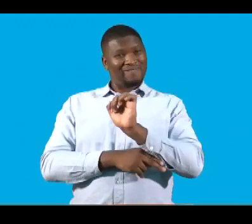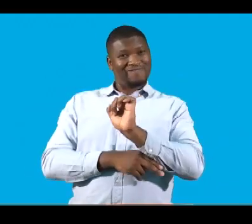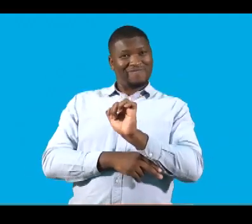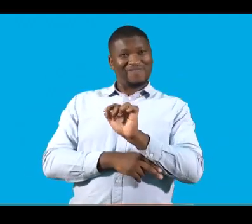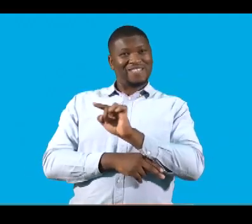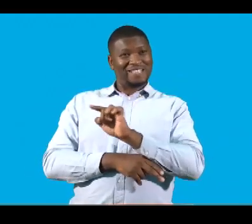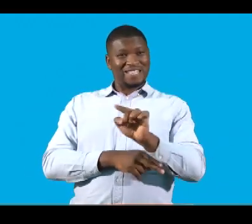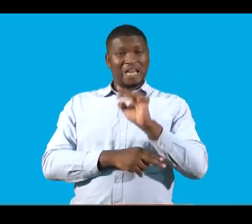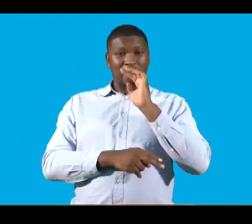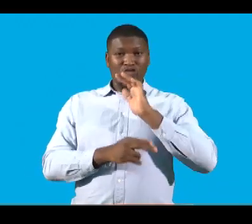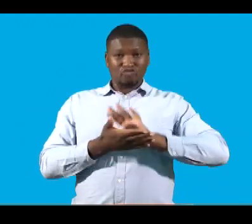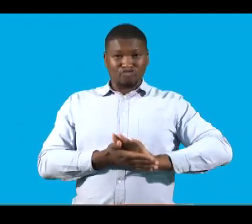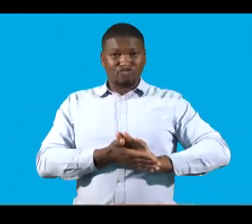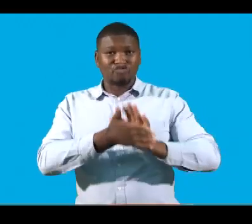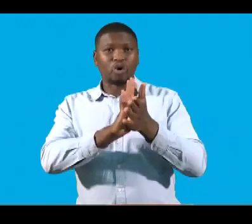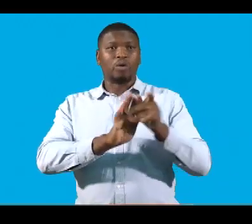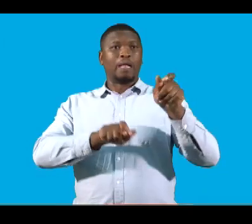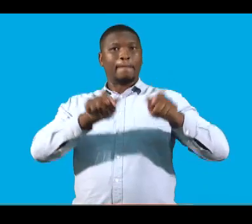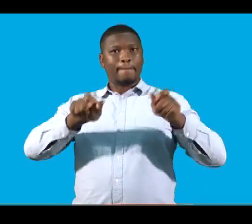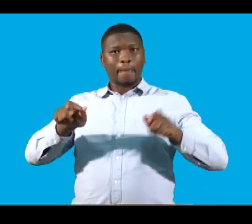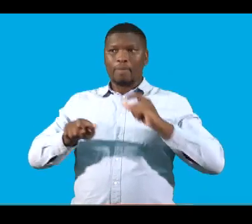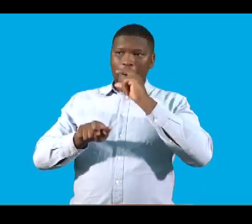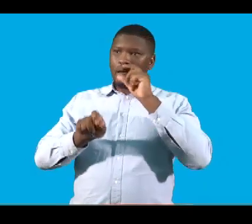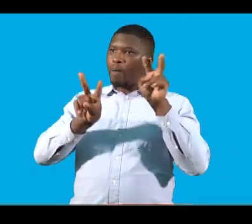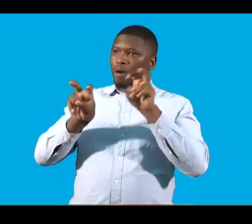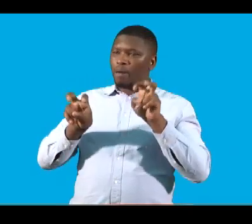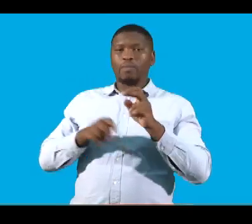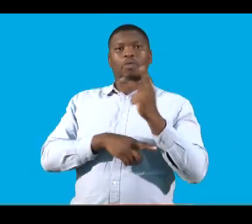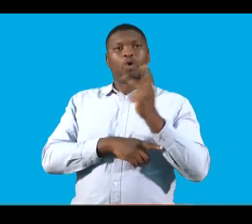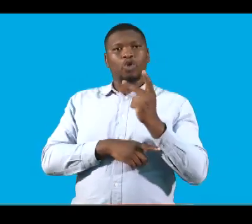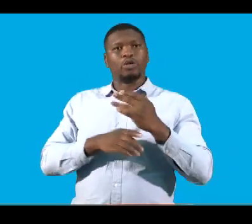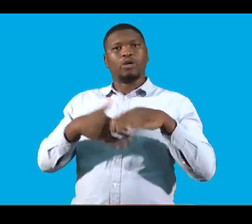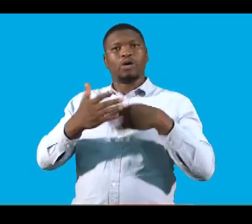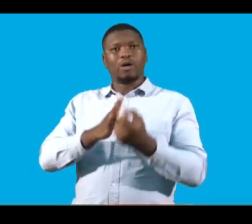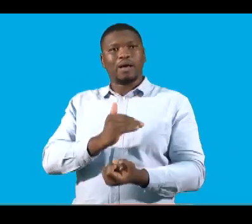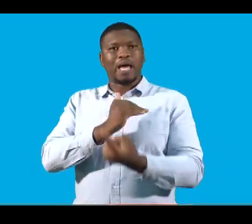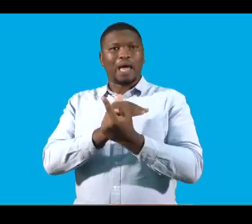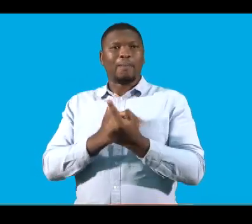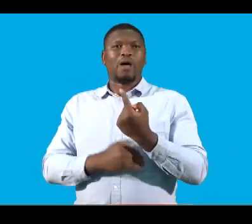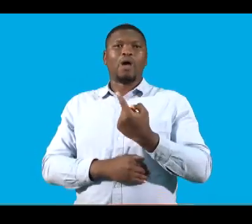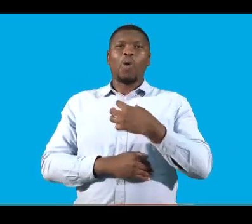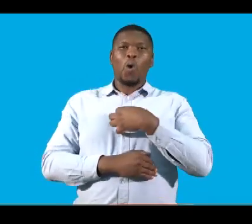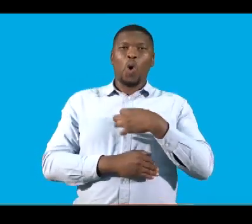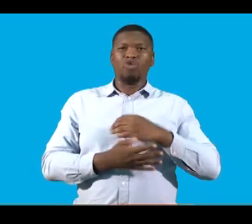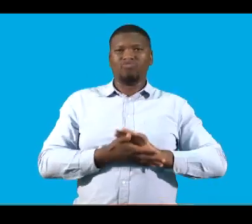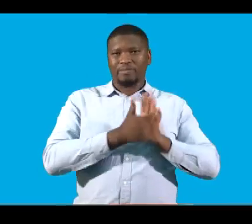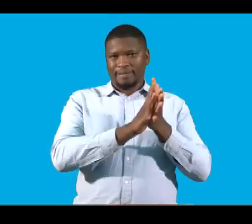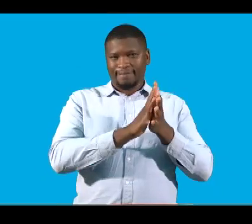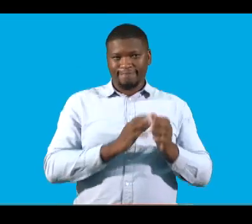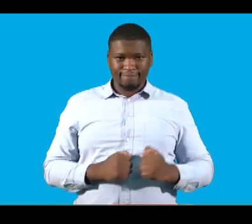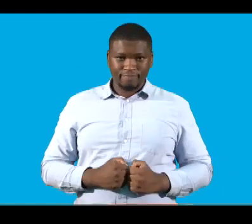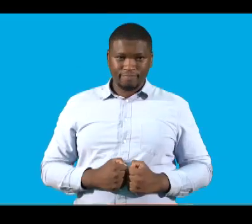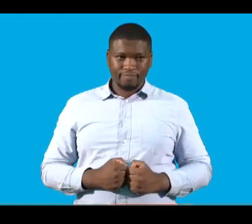Dorian Gray, and James Vane not only destroys people's reputation and lives in the novel, but often leads to their own